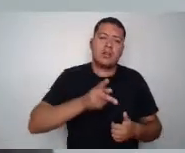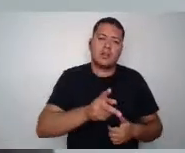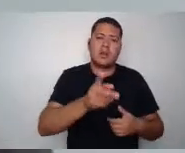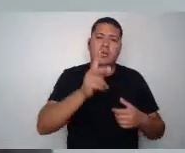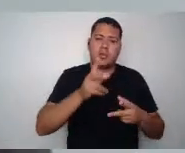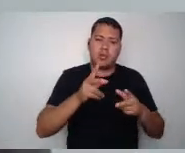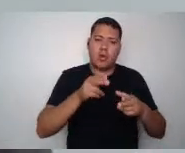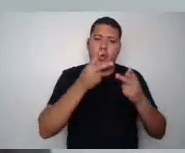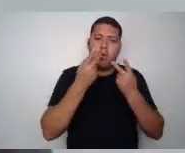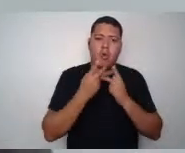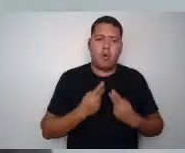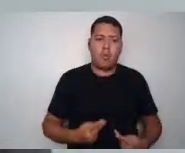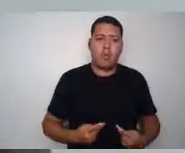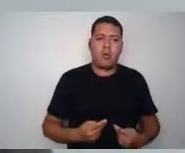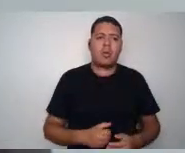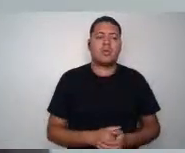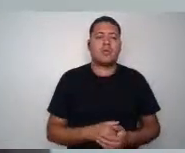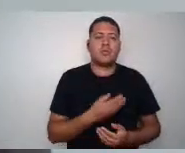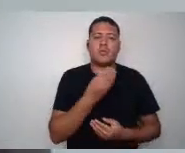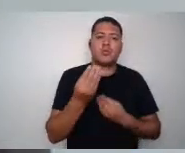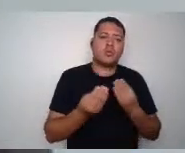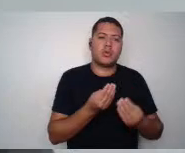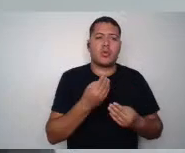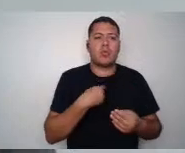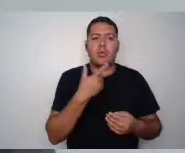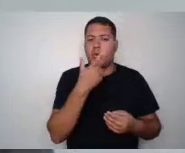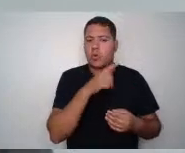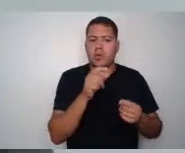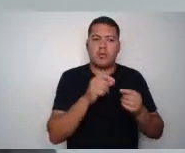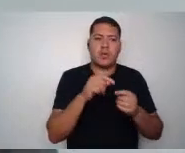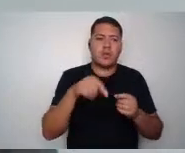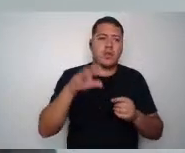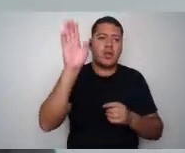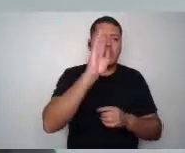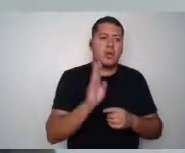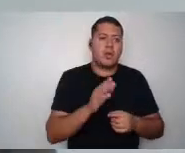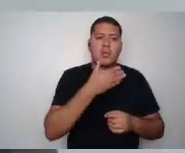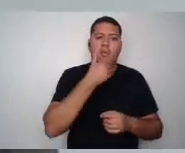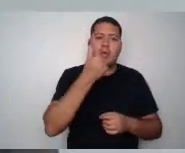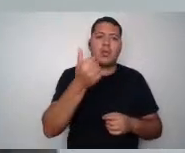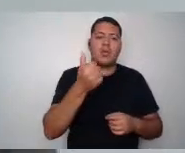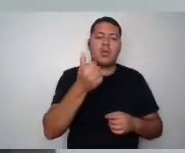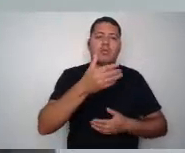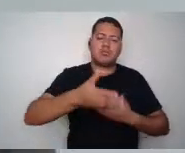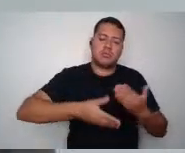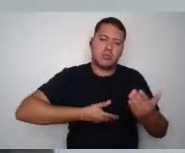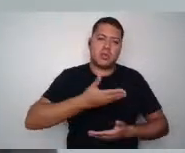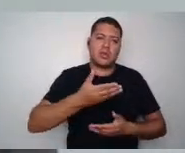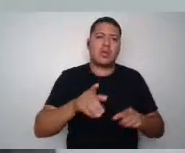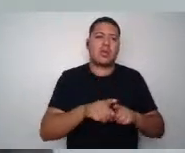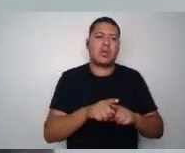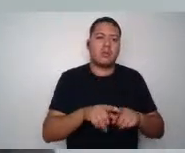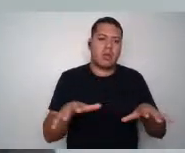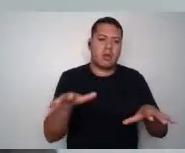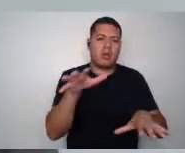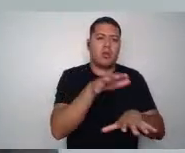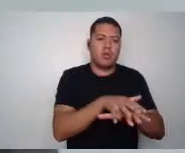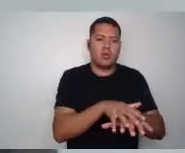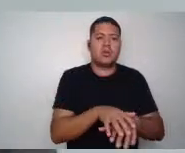I try to do it as best as I can. And how can we make it so that